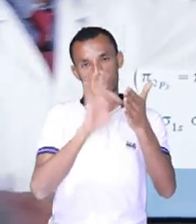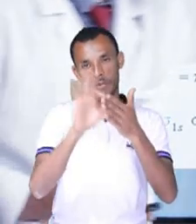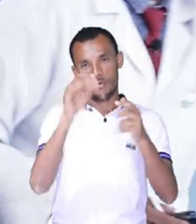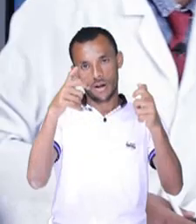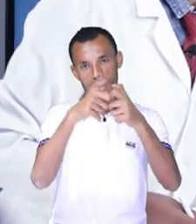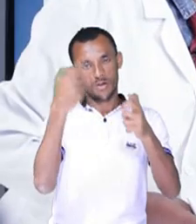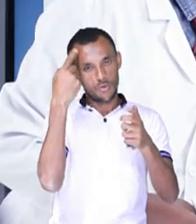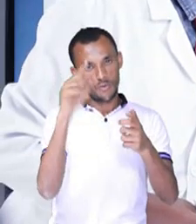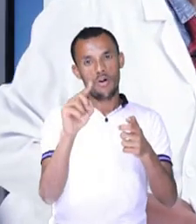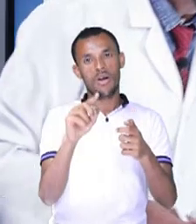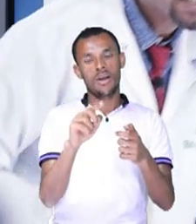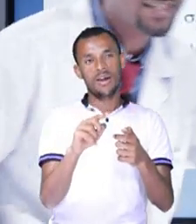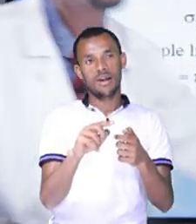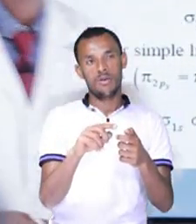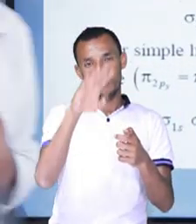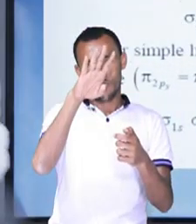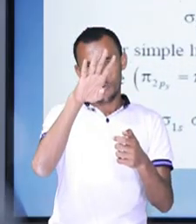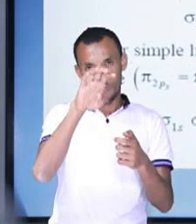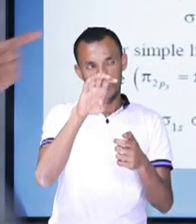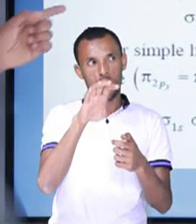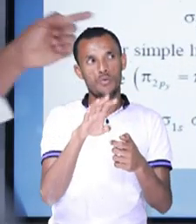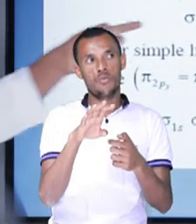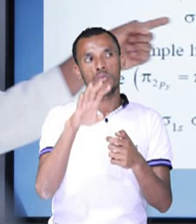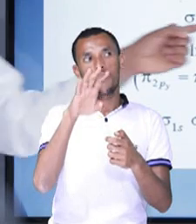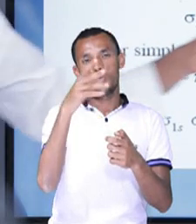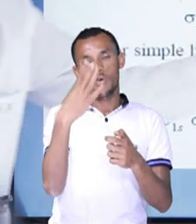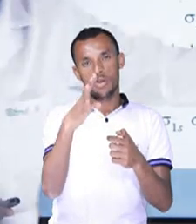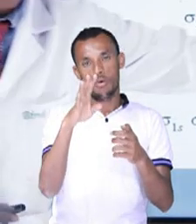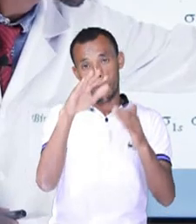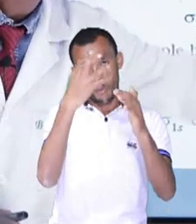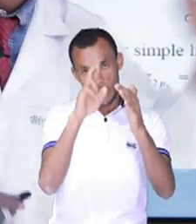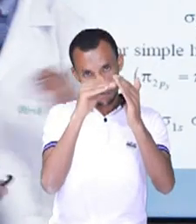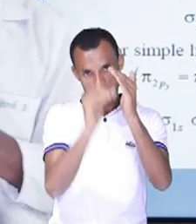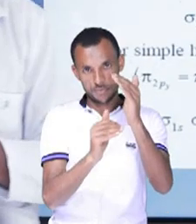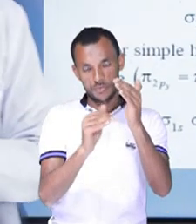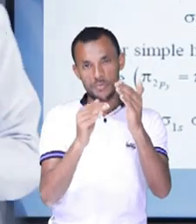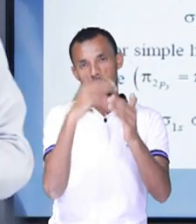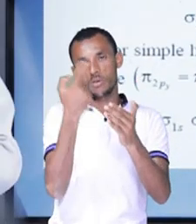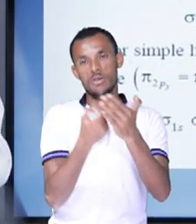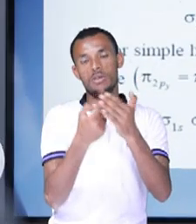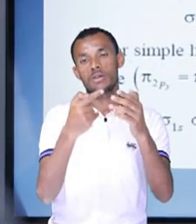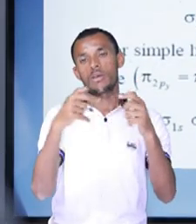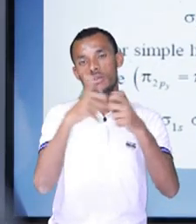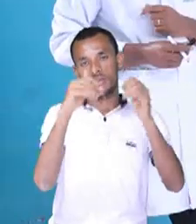electrons, 14 or less, uses this configuration.